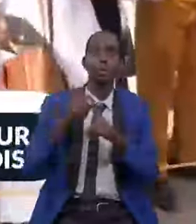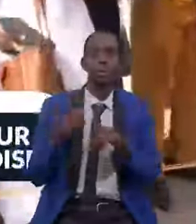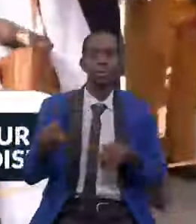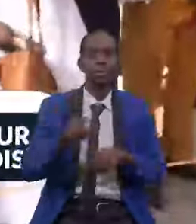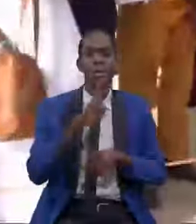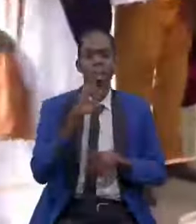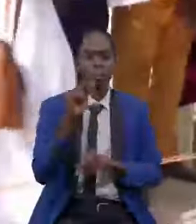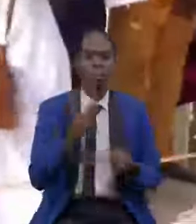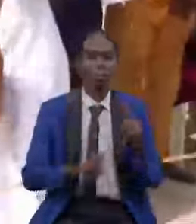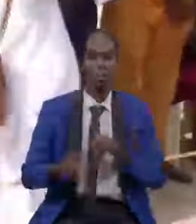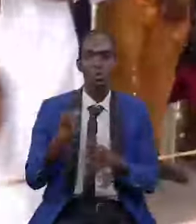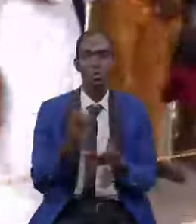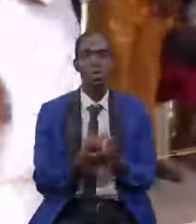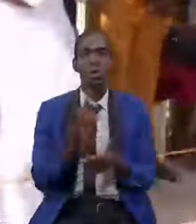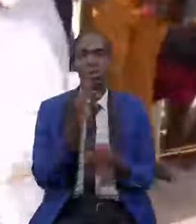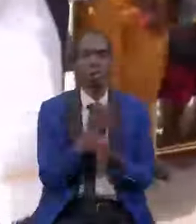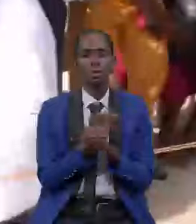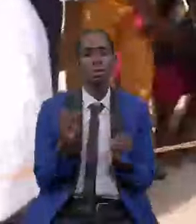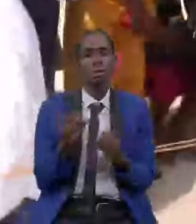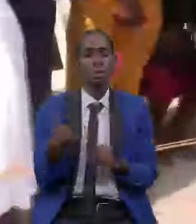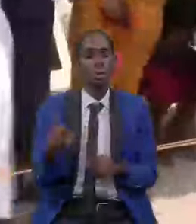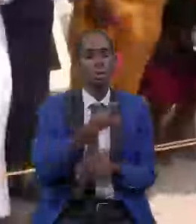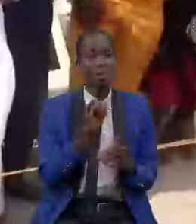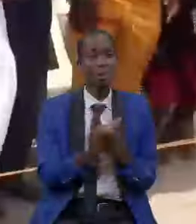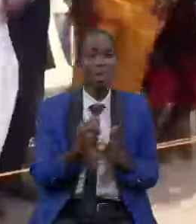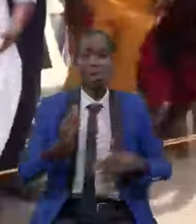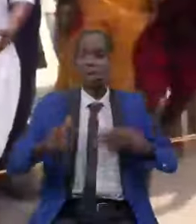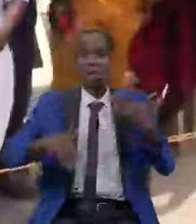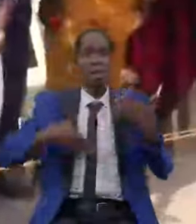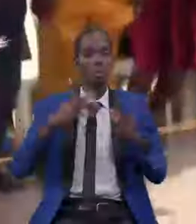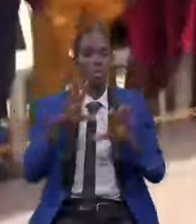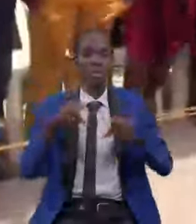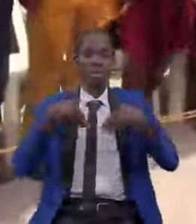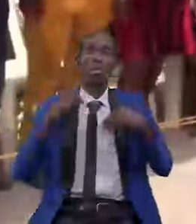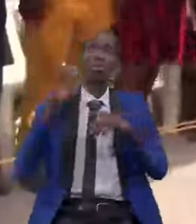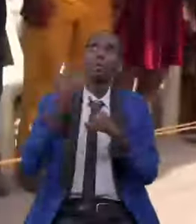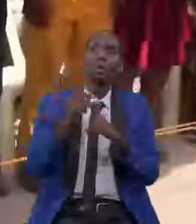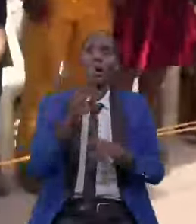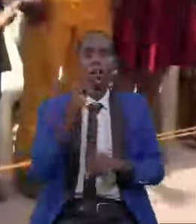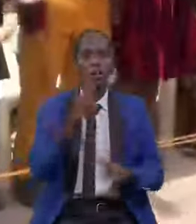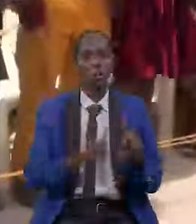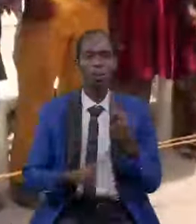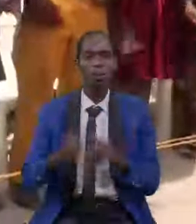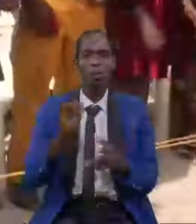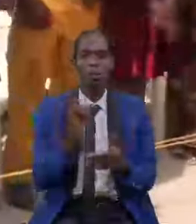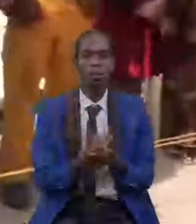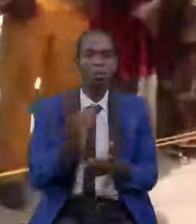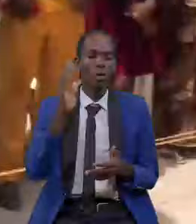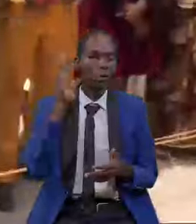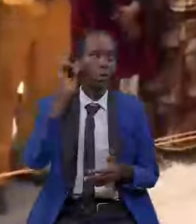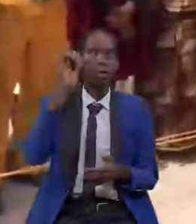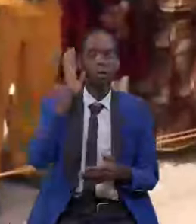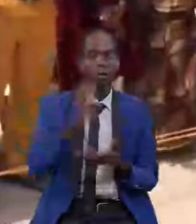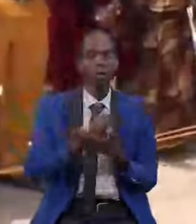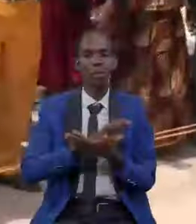saved. They that gladly received this word, they were the people that were sanctified. They that gladly